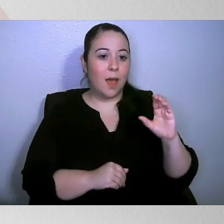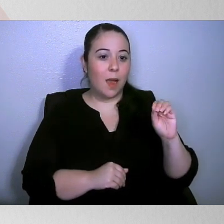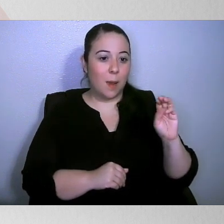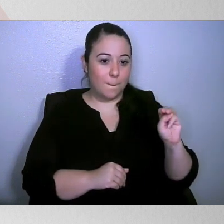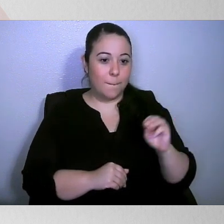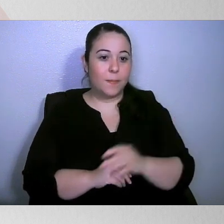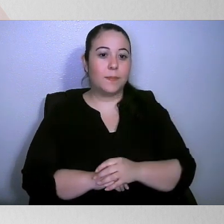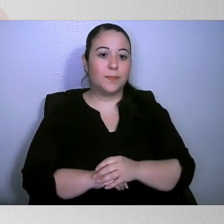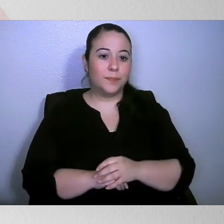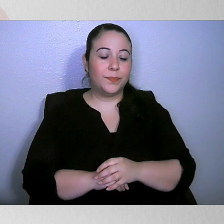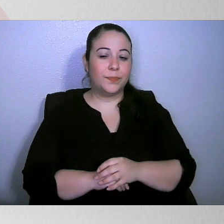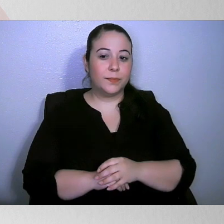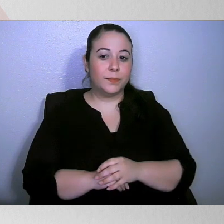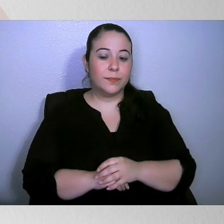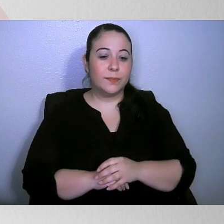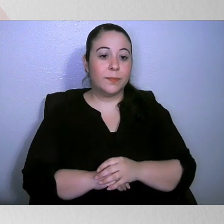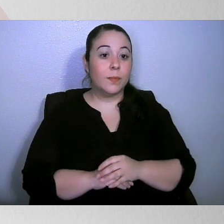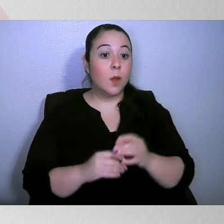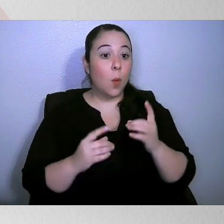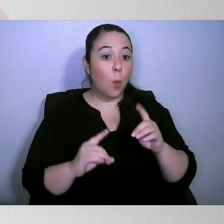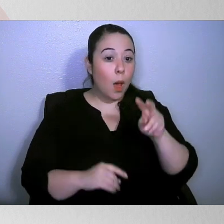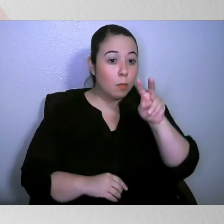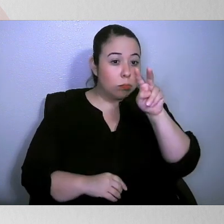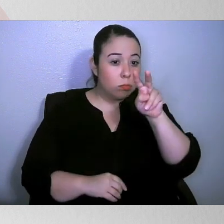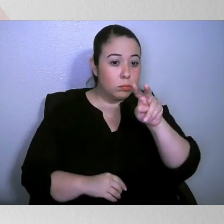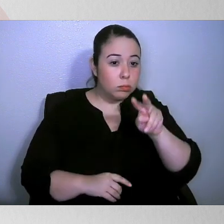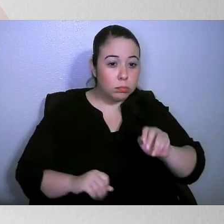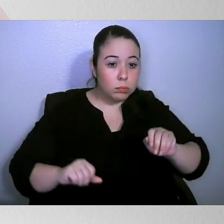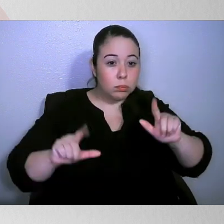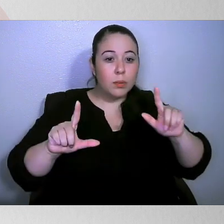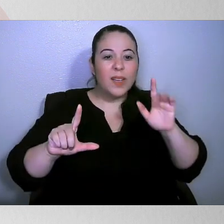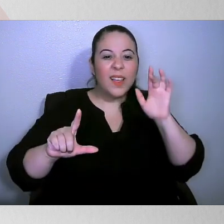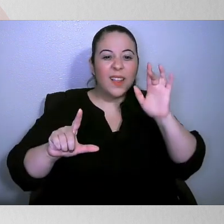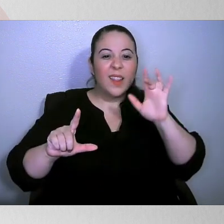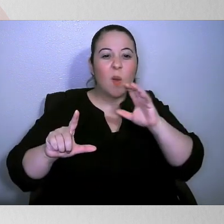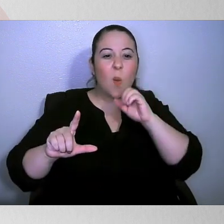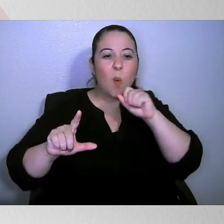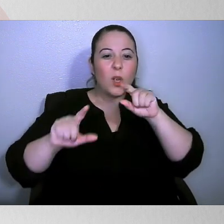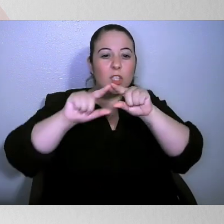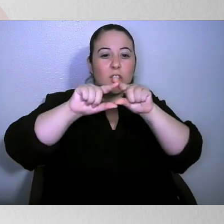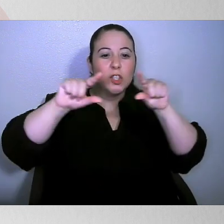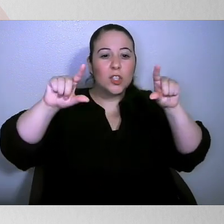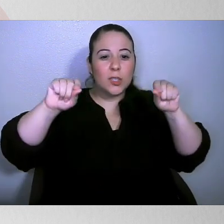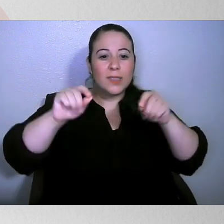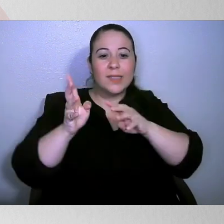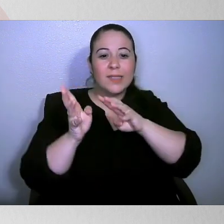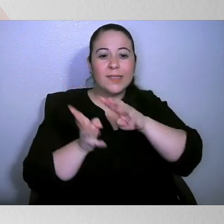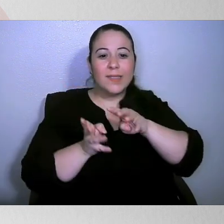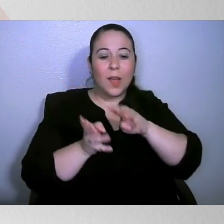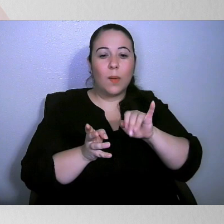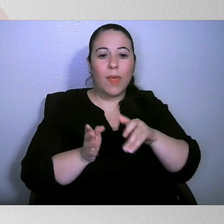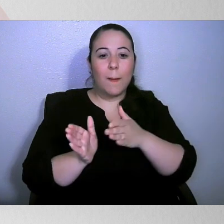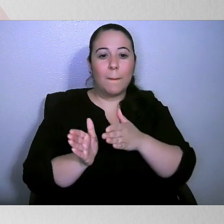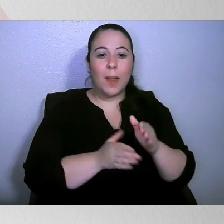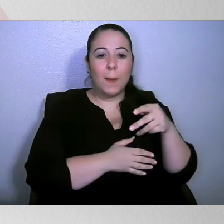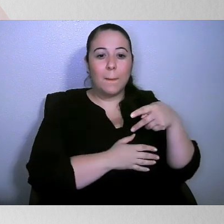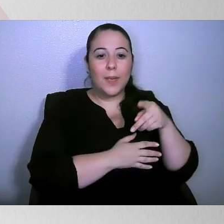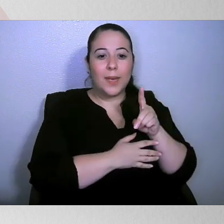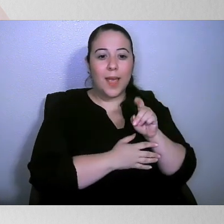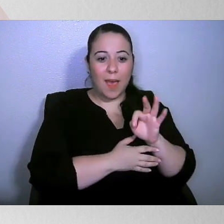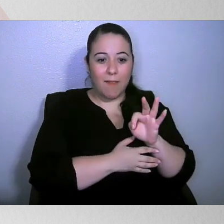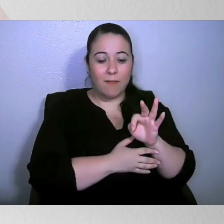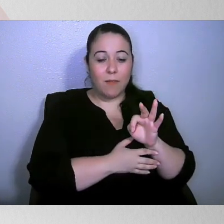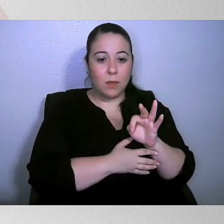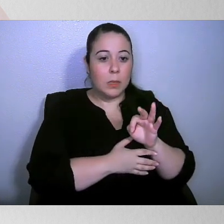portsanantonio.sacomplan.com. While on the main page, please click in the orange banner to download the plan PDF. This may either open a new